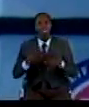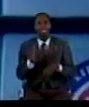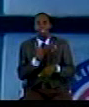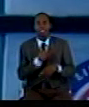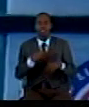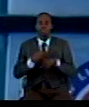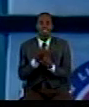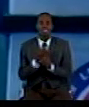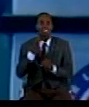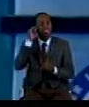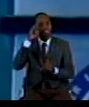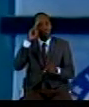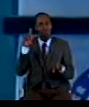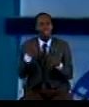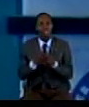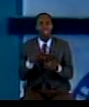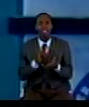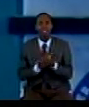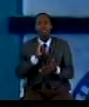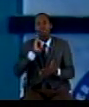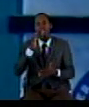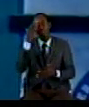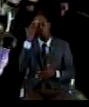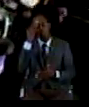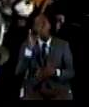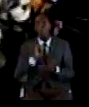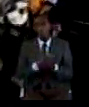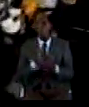made me his brother. And that's why